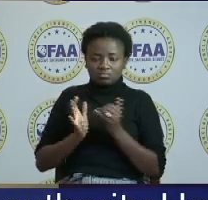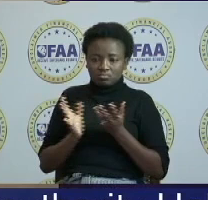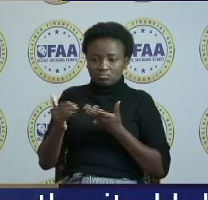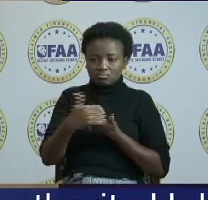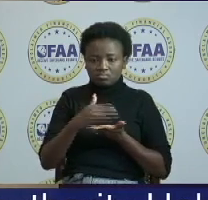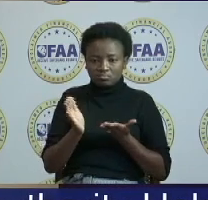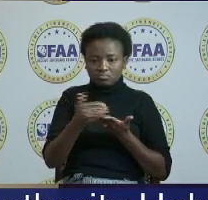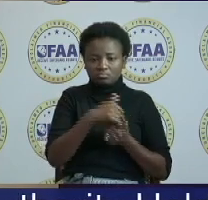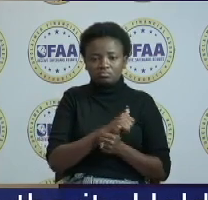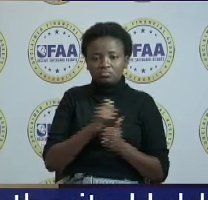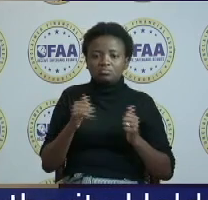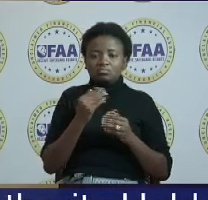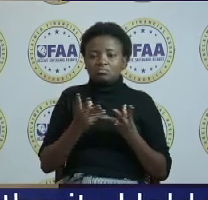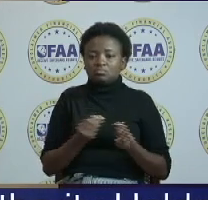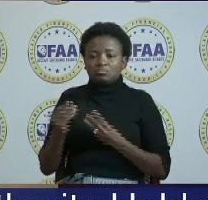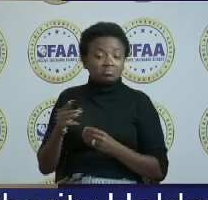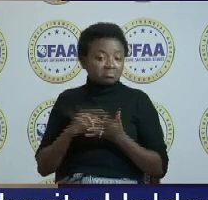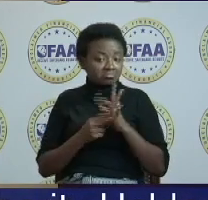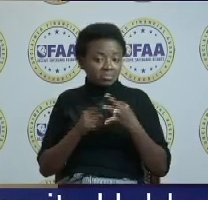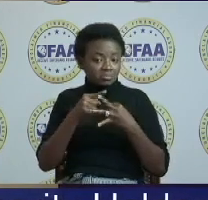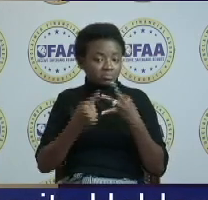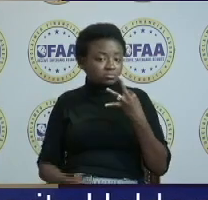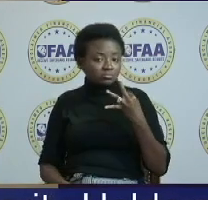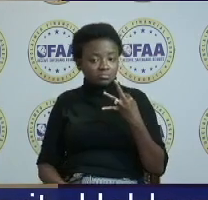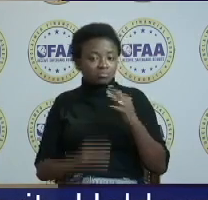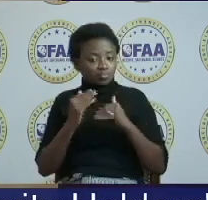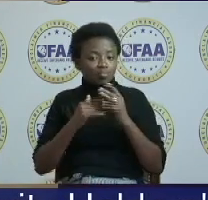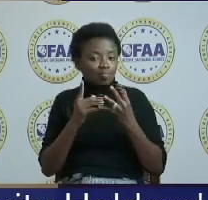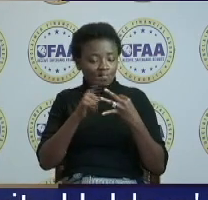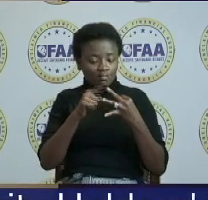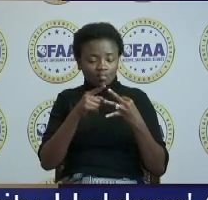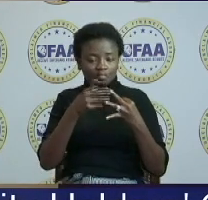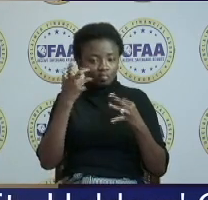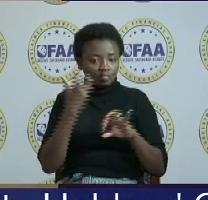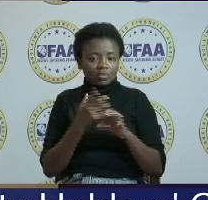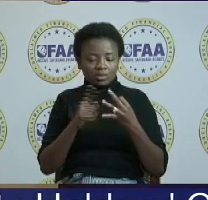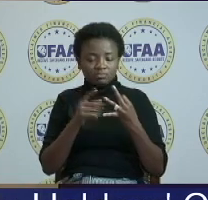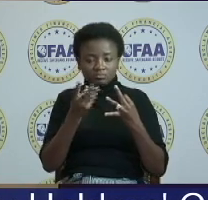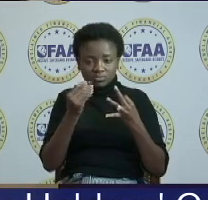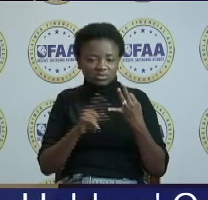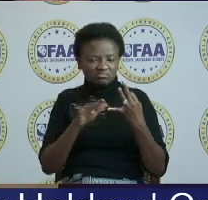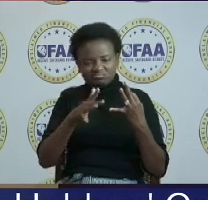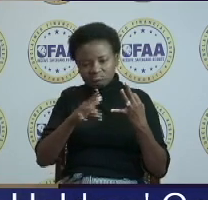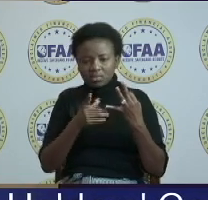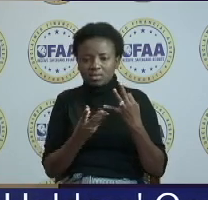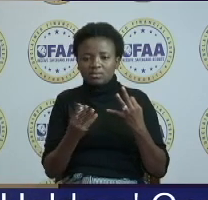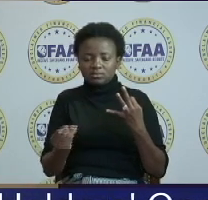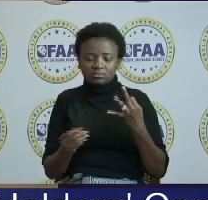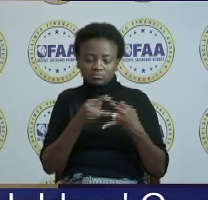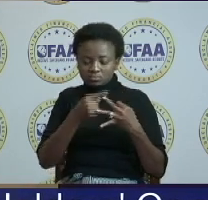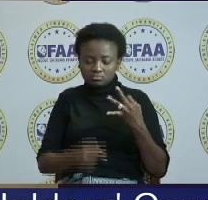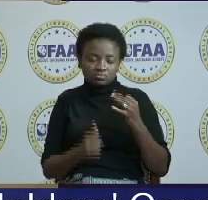was, please rate the processes. Are they easy? Are they difficult? Are they relatively easy? So yeah, there you have it, sort of split across